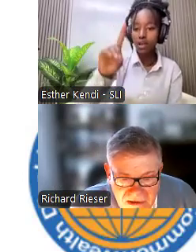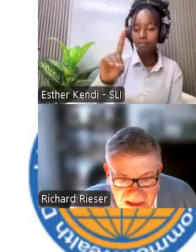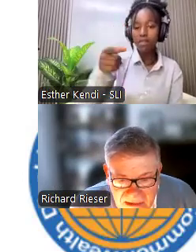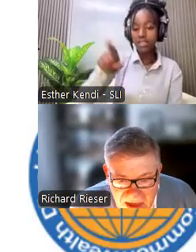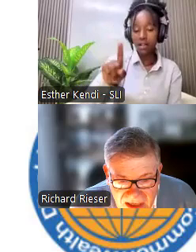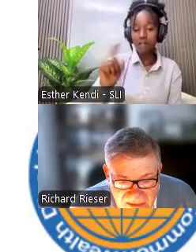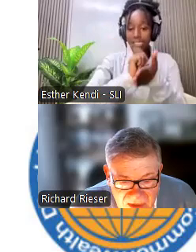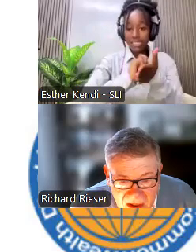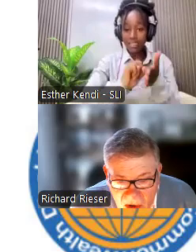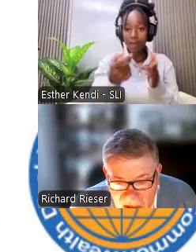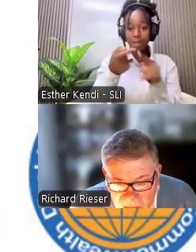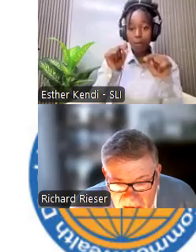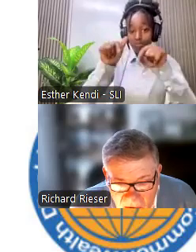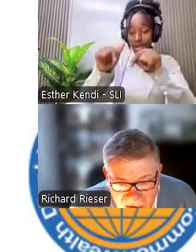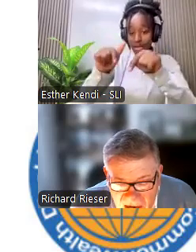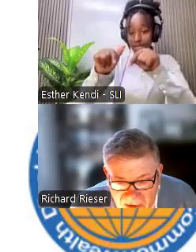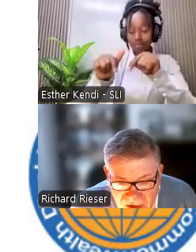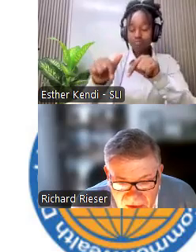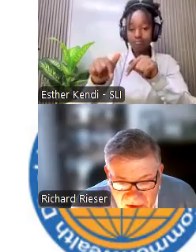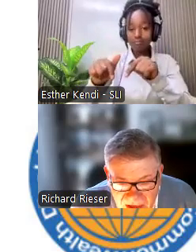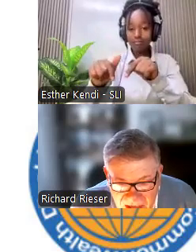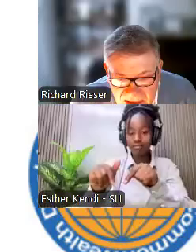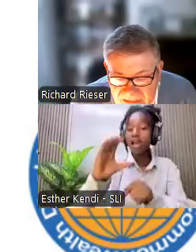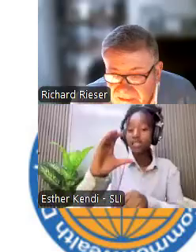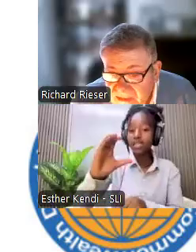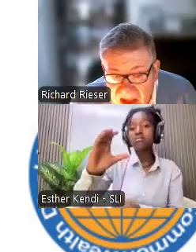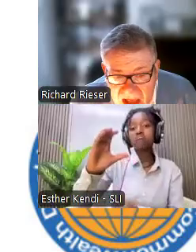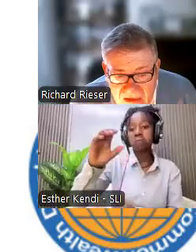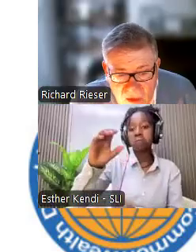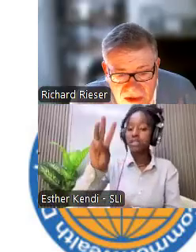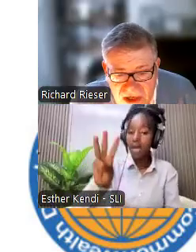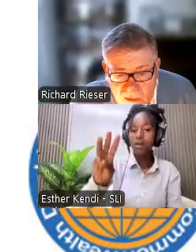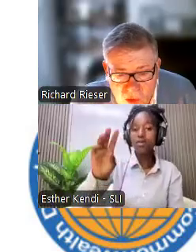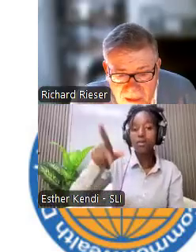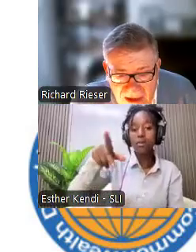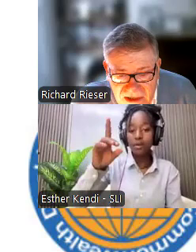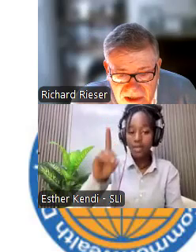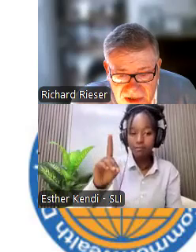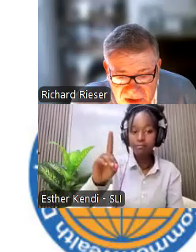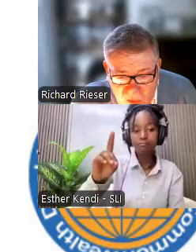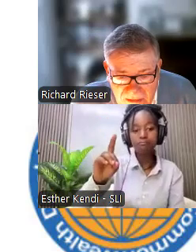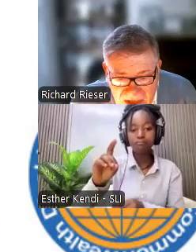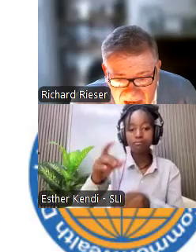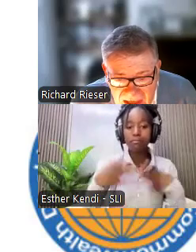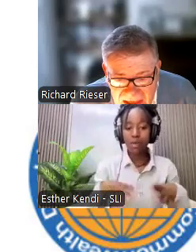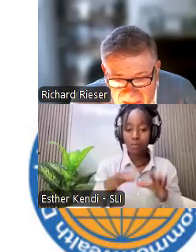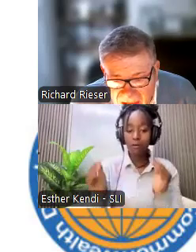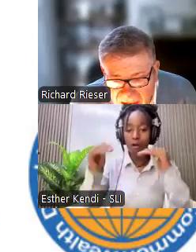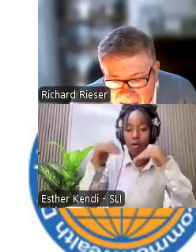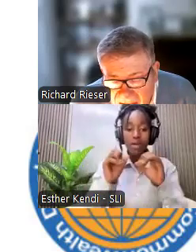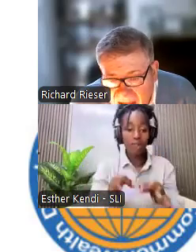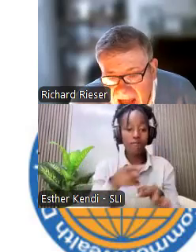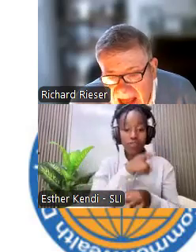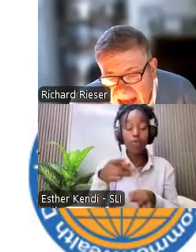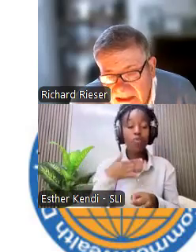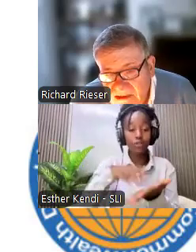the General Assemblies, which we hold every 2 or 3 years. If you want to know more about us, the website is up